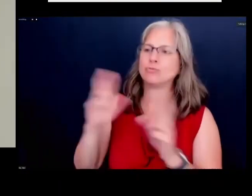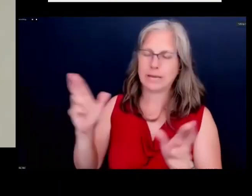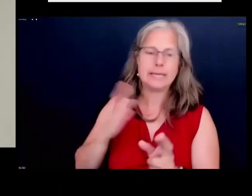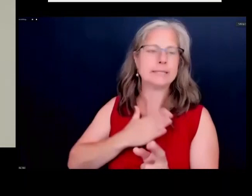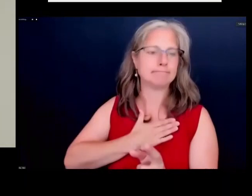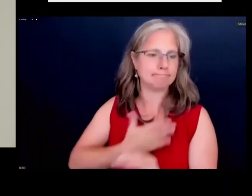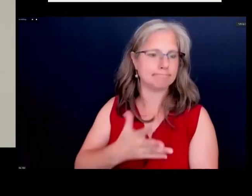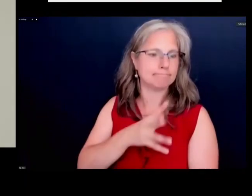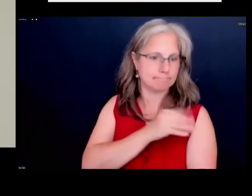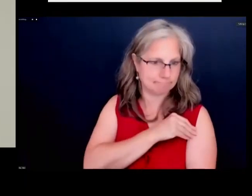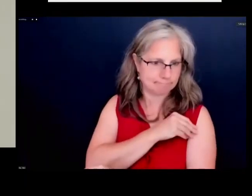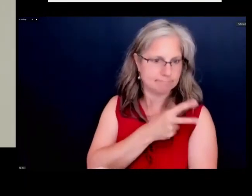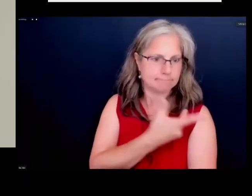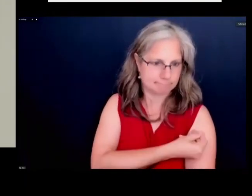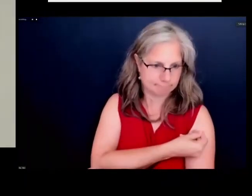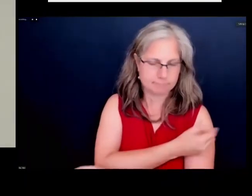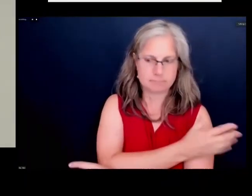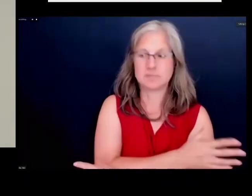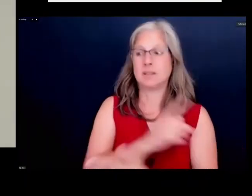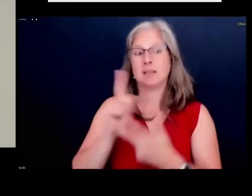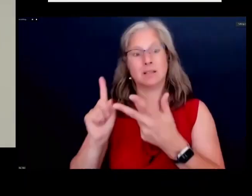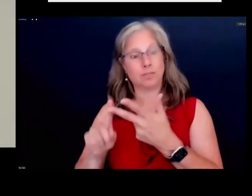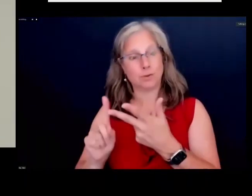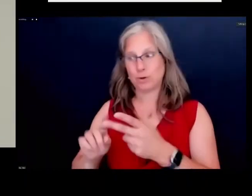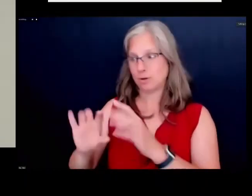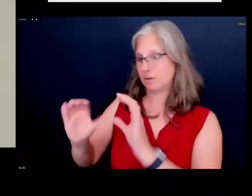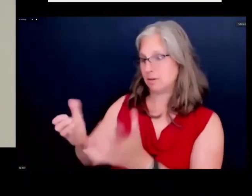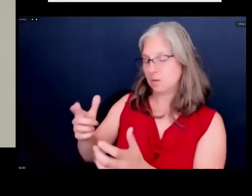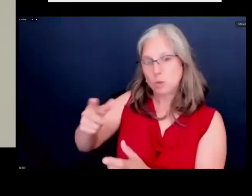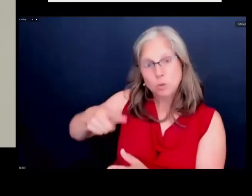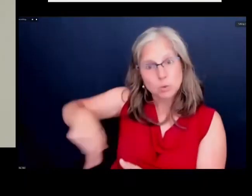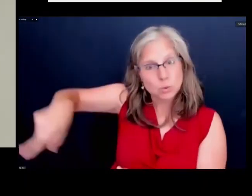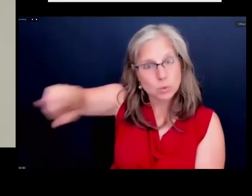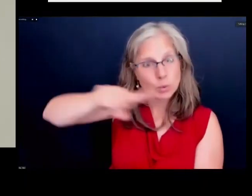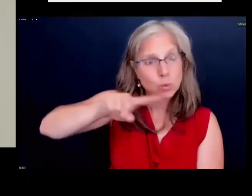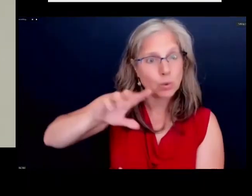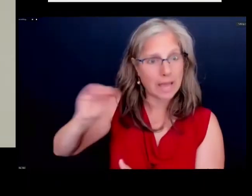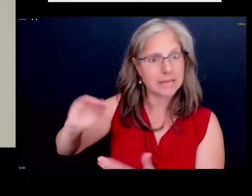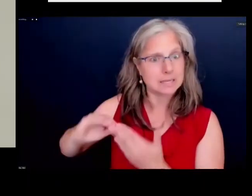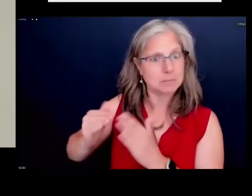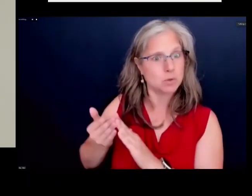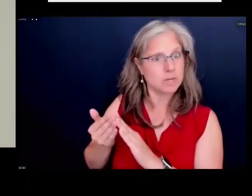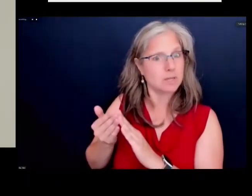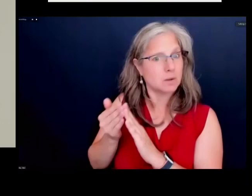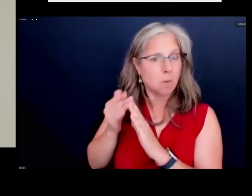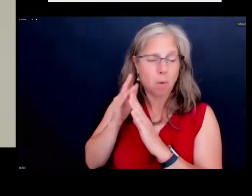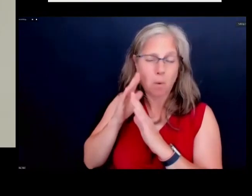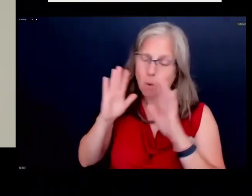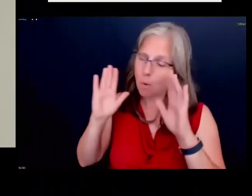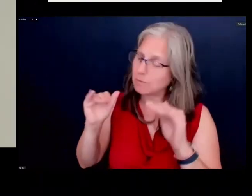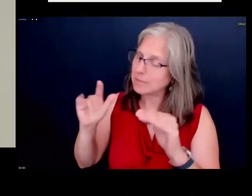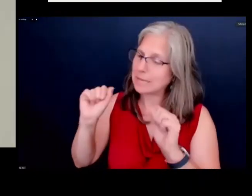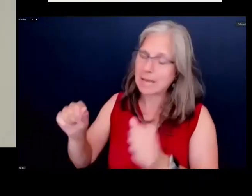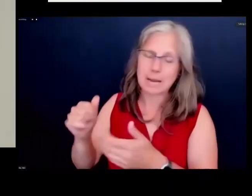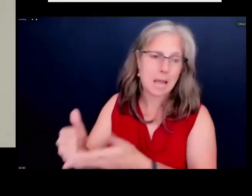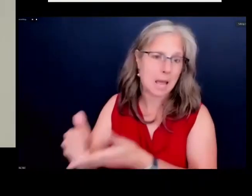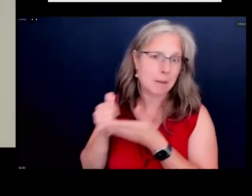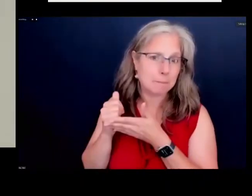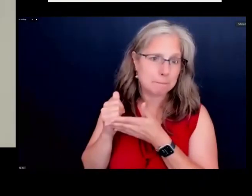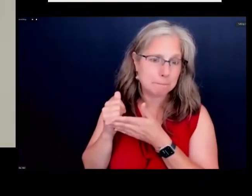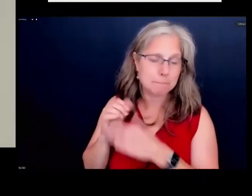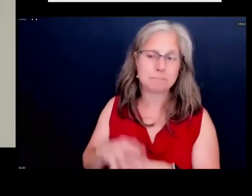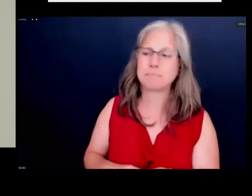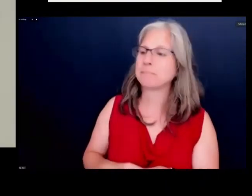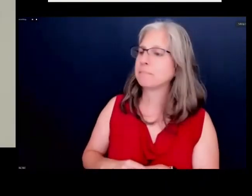to take the vaccine. And then there's a third category, and that's where you and the community hopefully can come in and